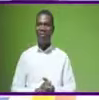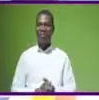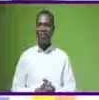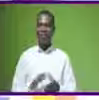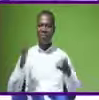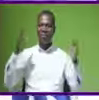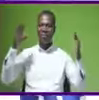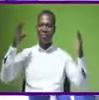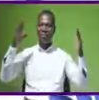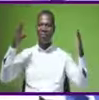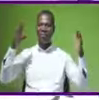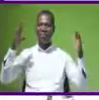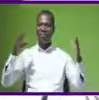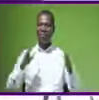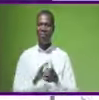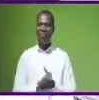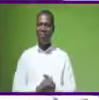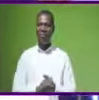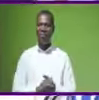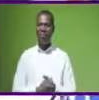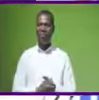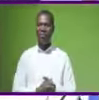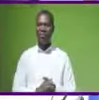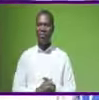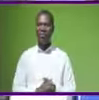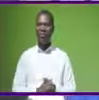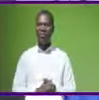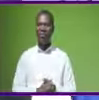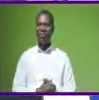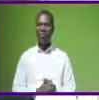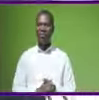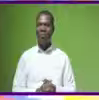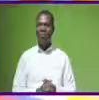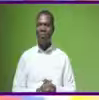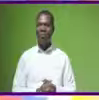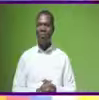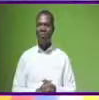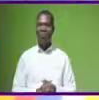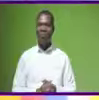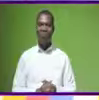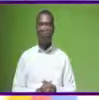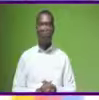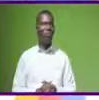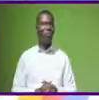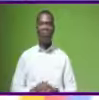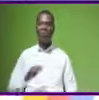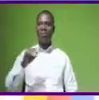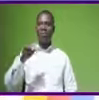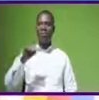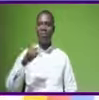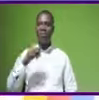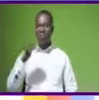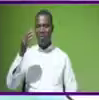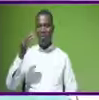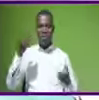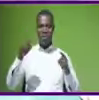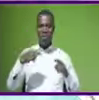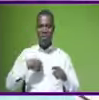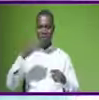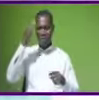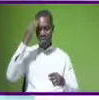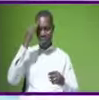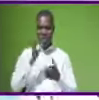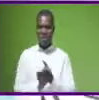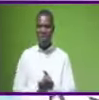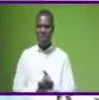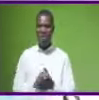fe fe. San oye na di fe fe fe. Come on. Adam Amankwaa, minim na we a young man. Tese da